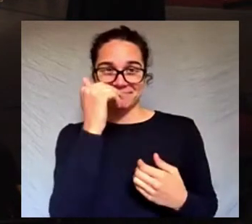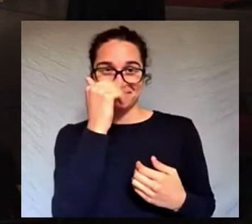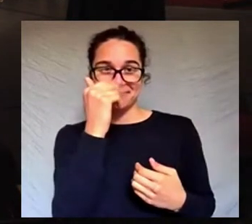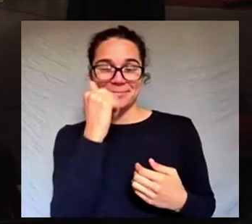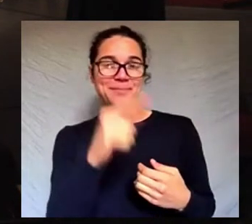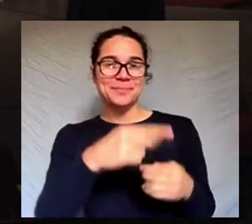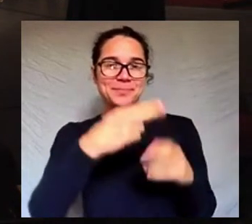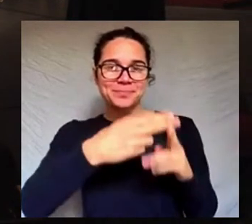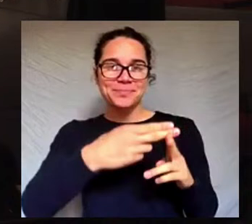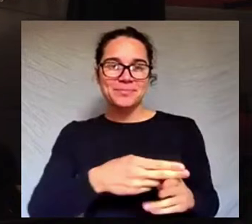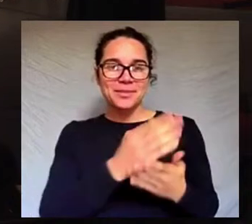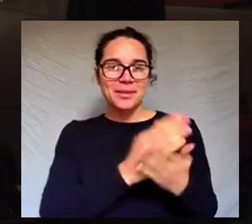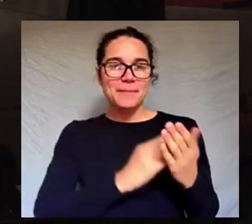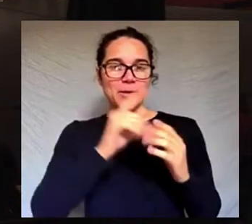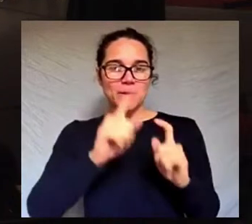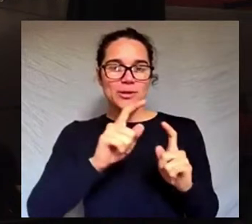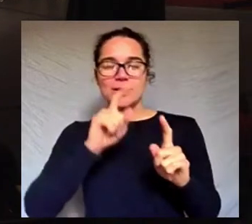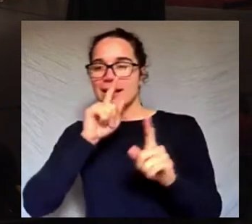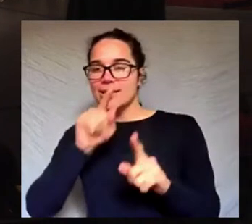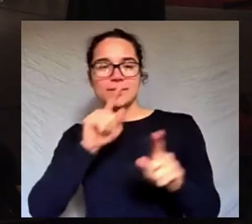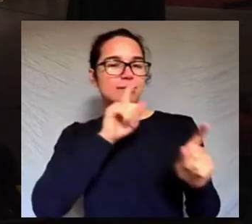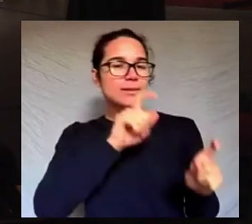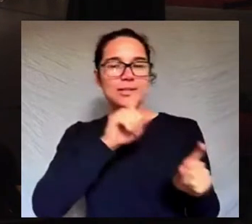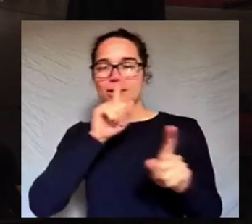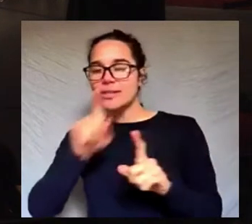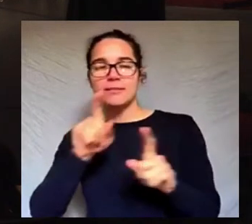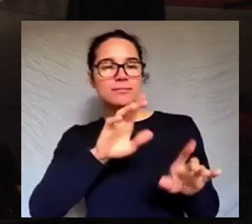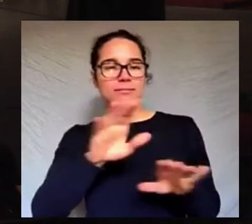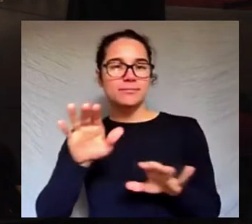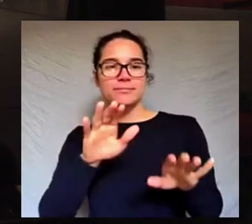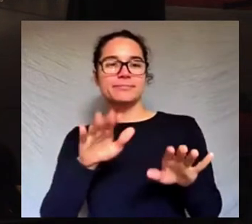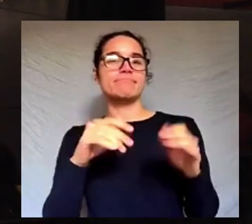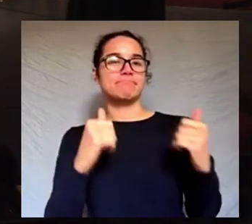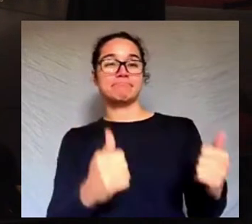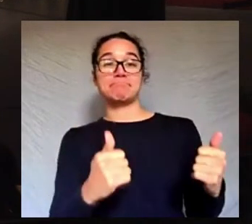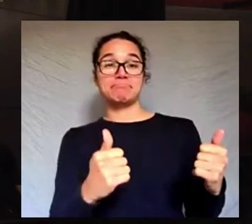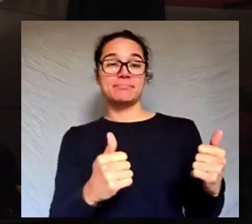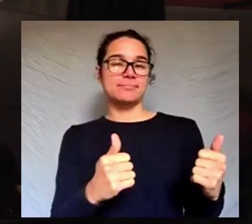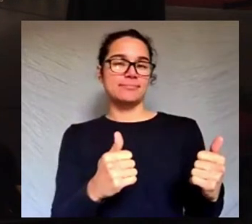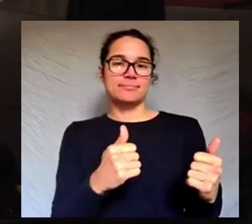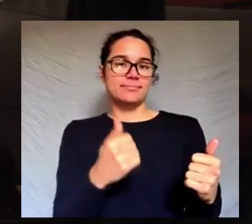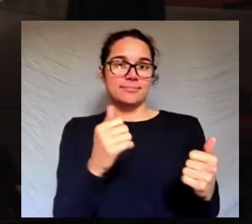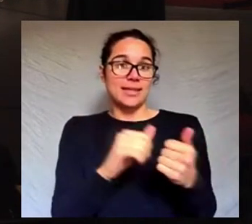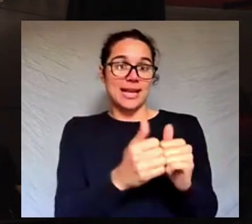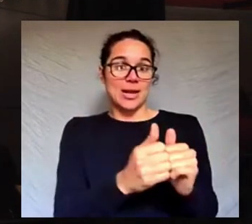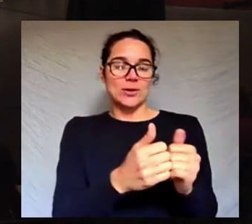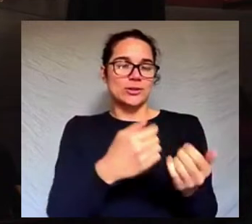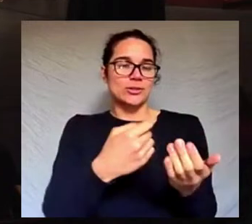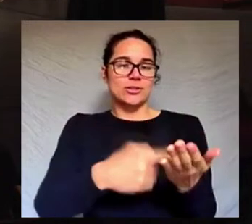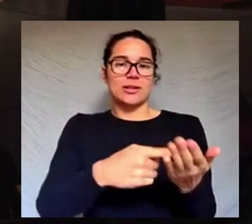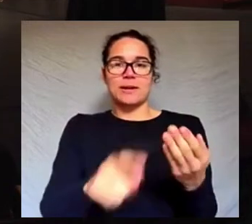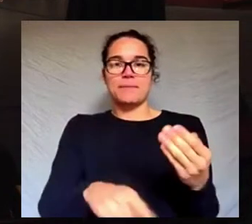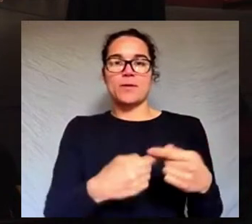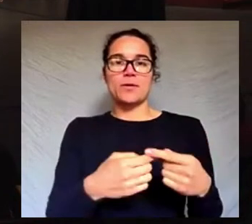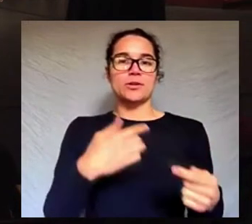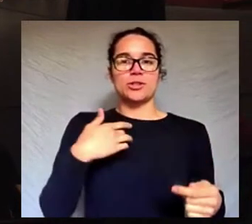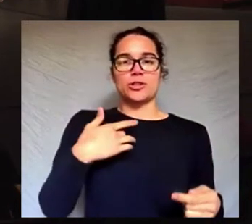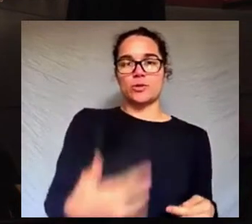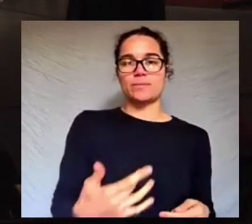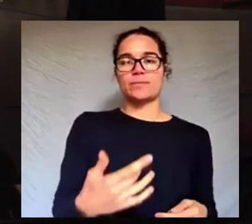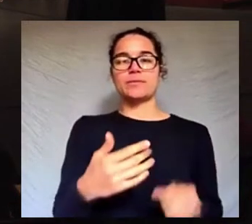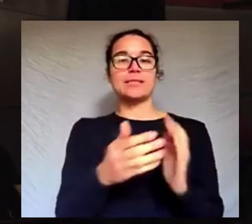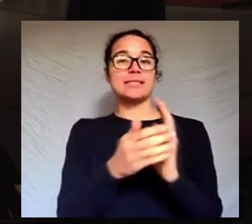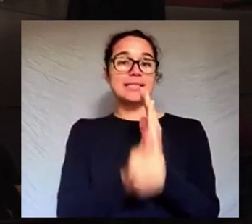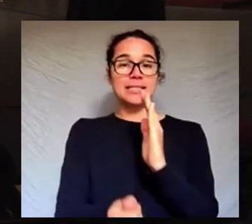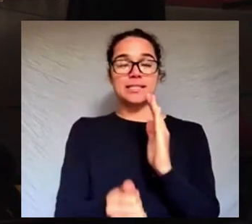some of the questions, some of the answers to the questions that have been posed here, just in talking about these norms, these skills, this